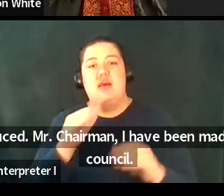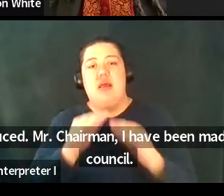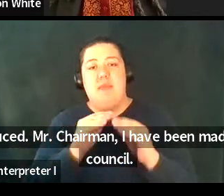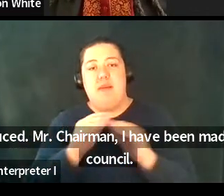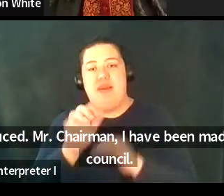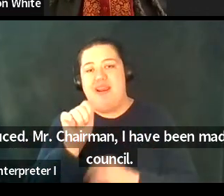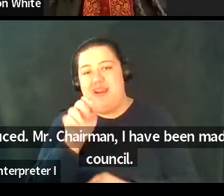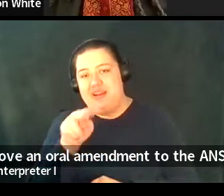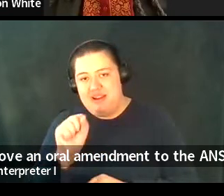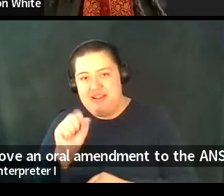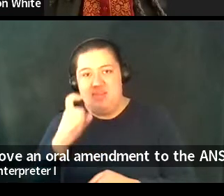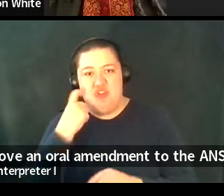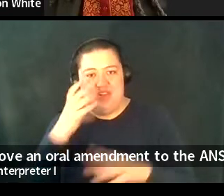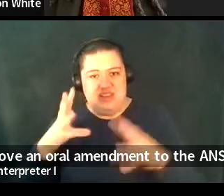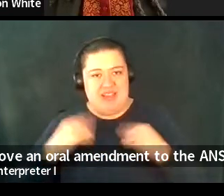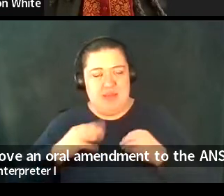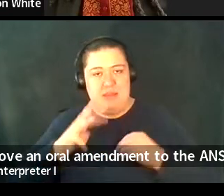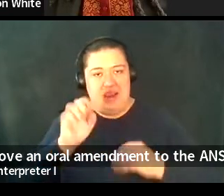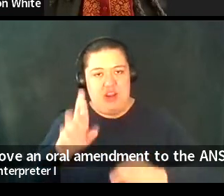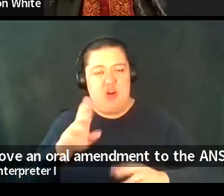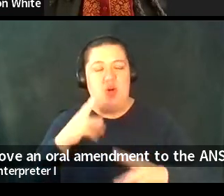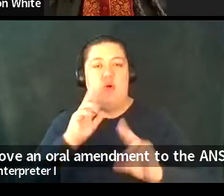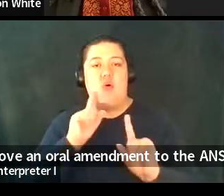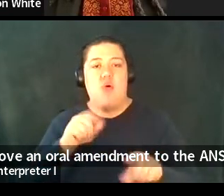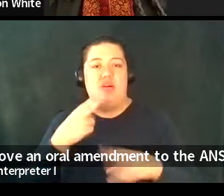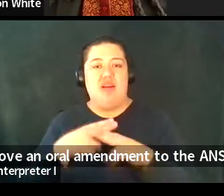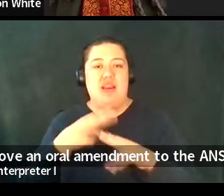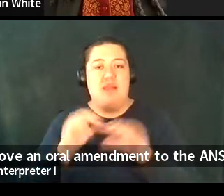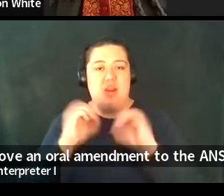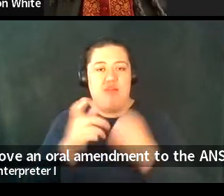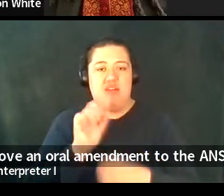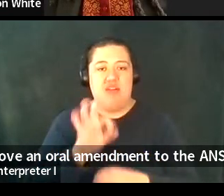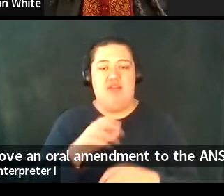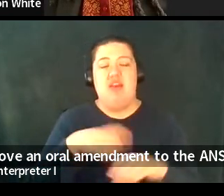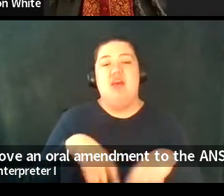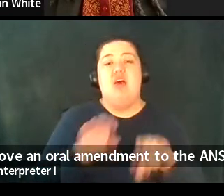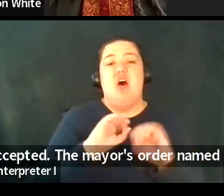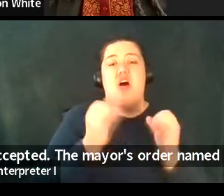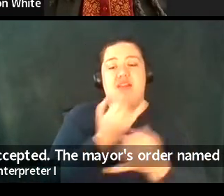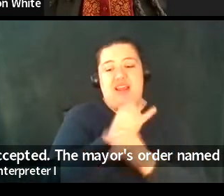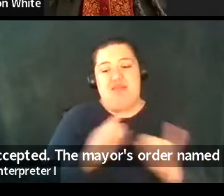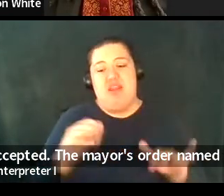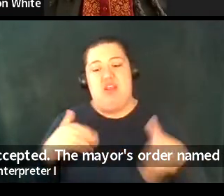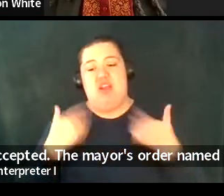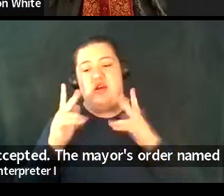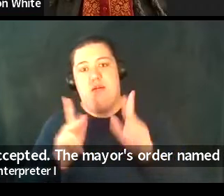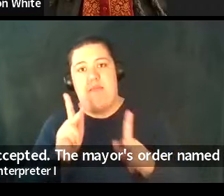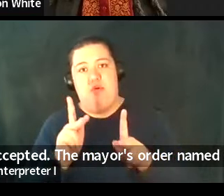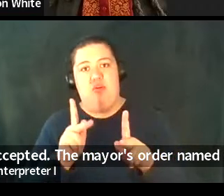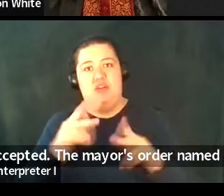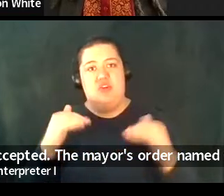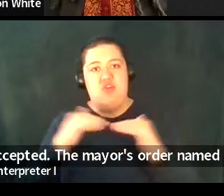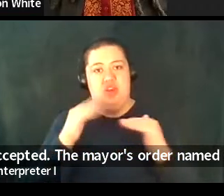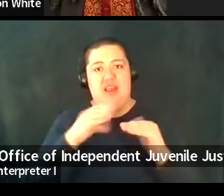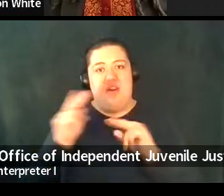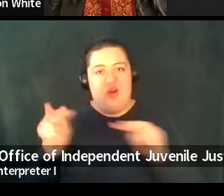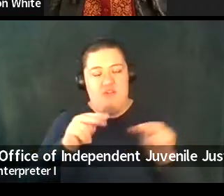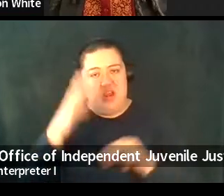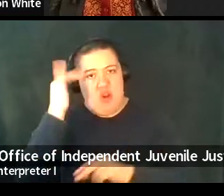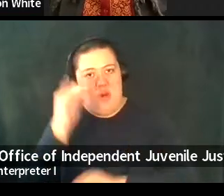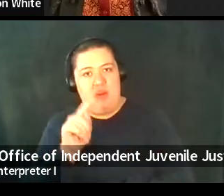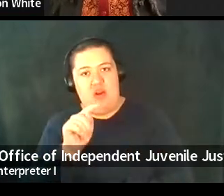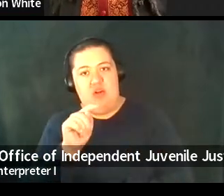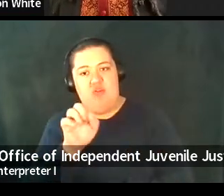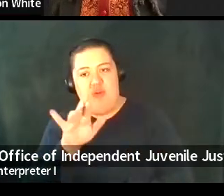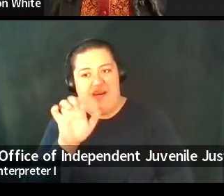was just accepted. The mayor's order named the office as the Office of Independent Juvenile Justice and Facilities Oversight. So I hope Councilmember Trayon White can